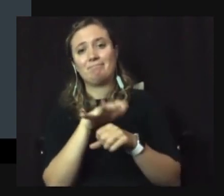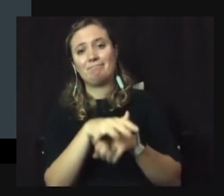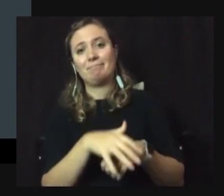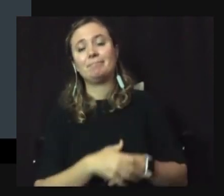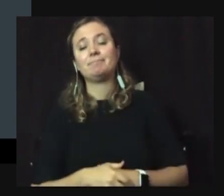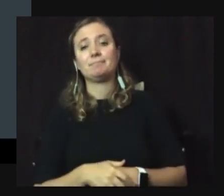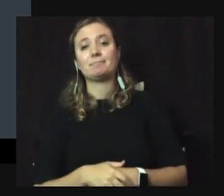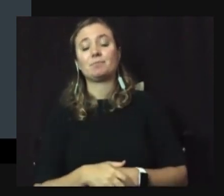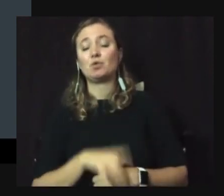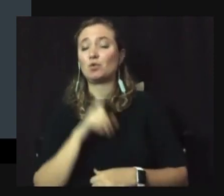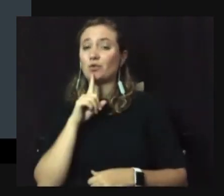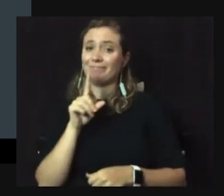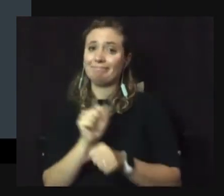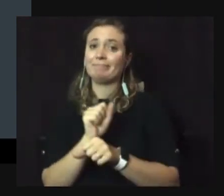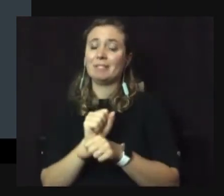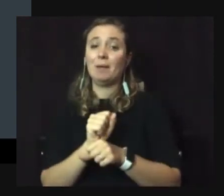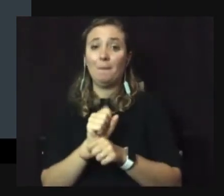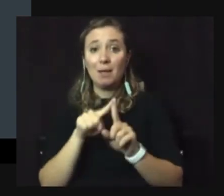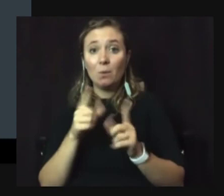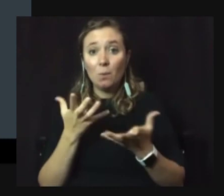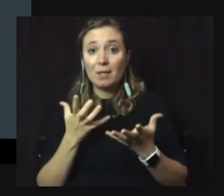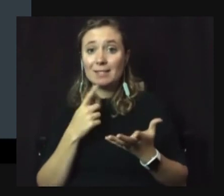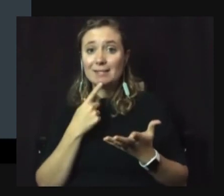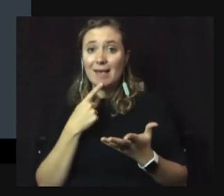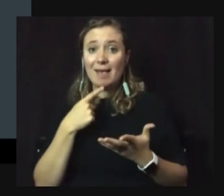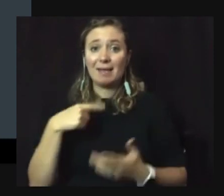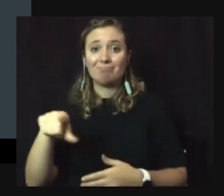Well, I want to say thank you then.